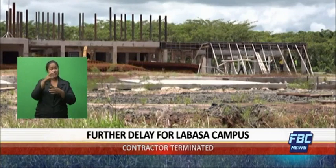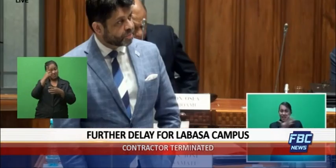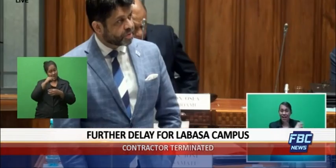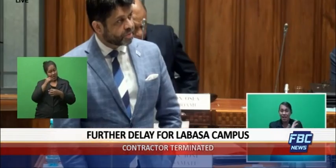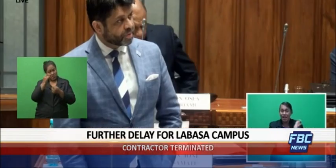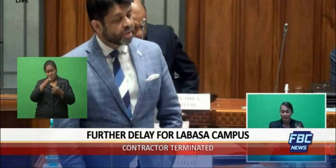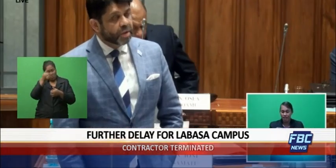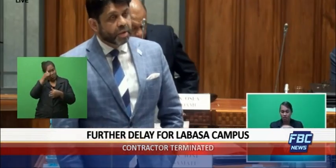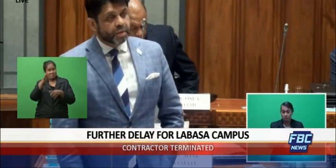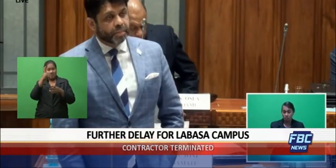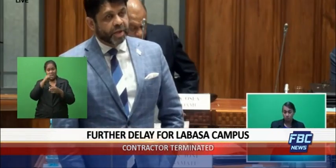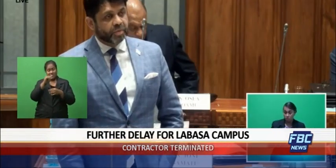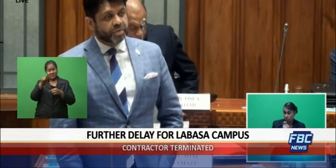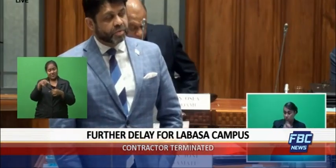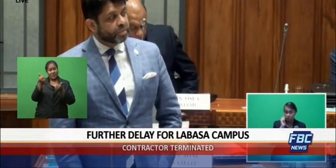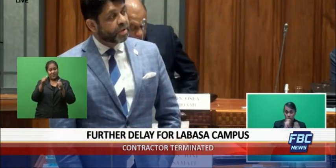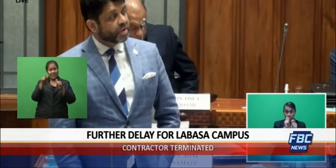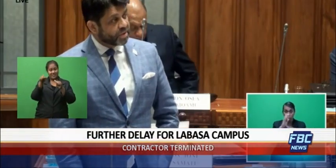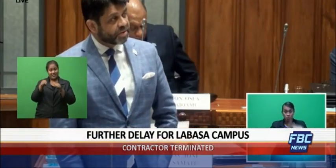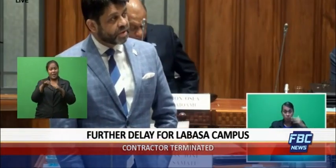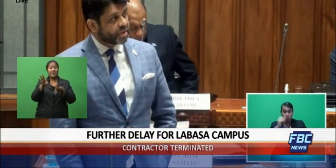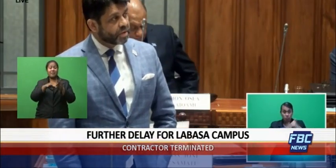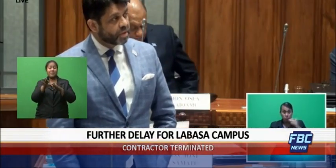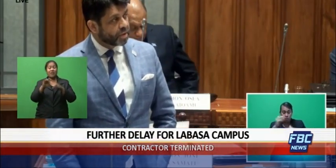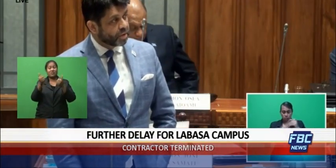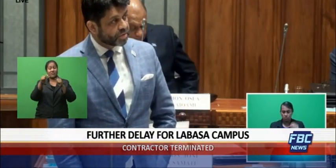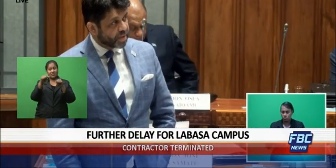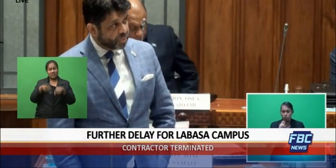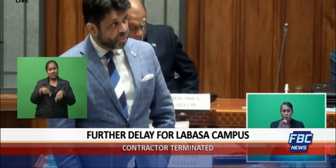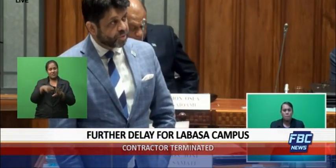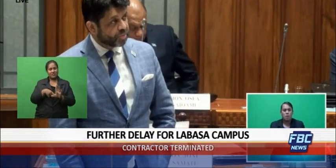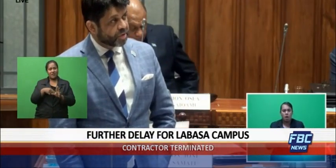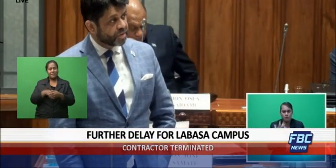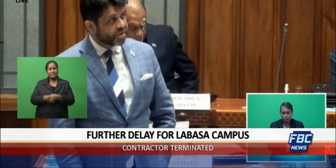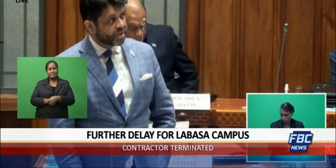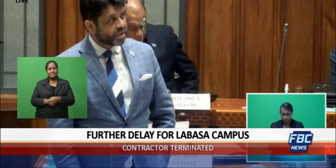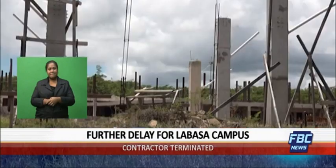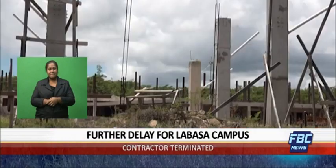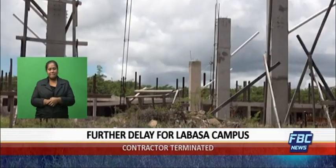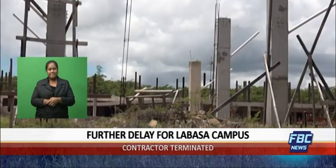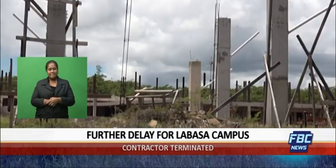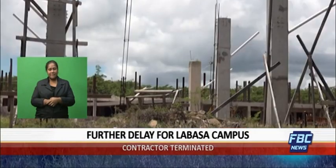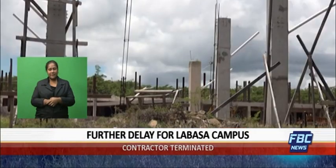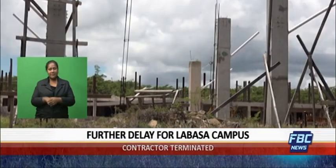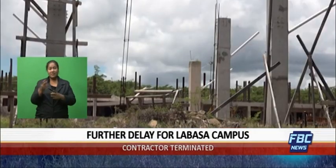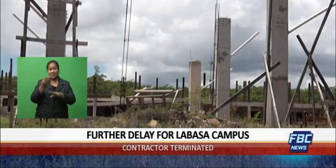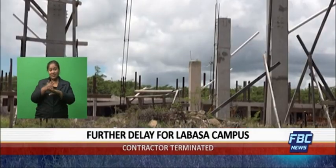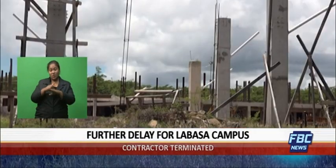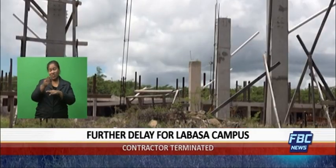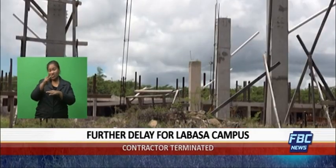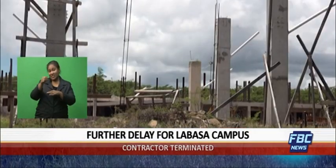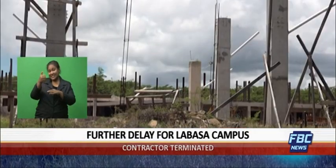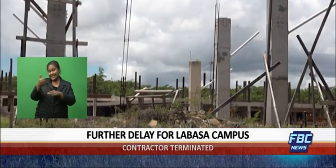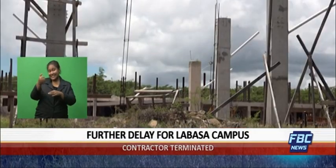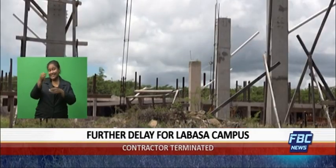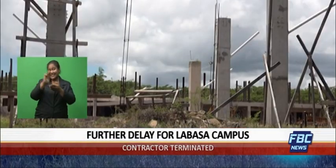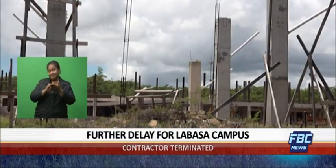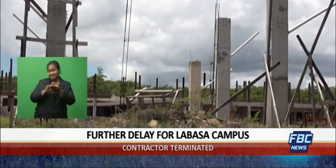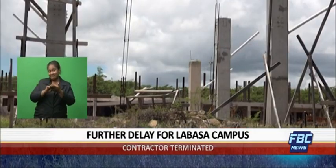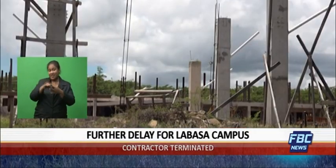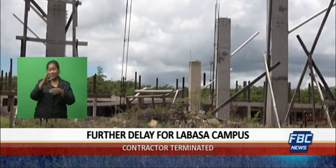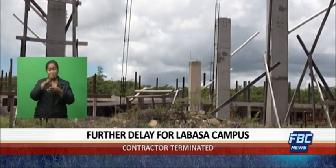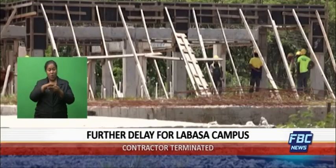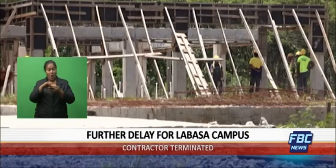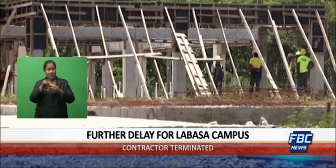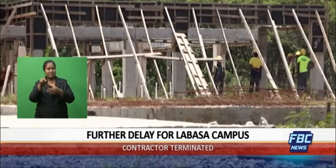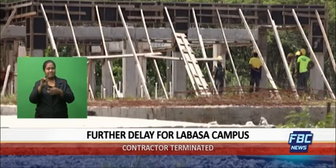as soon as possible. The plan was to complete it this year. It looks like it won't be completed this year. The new $36 million Mombasa campus will